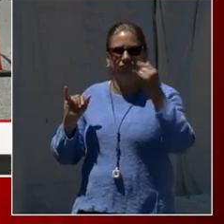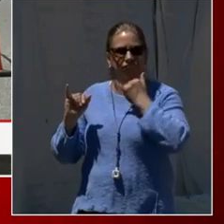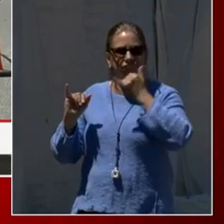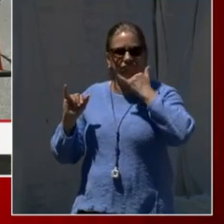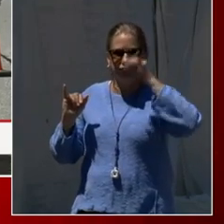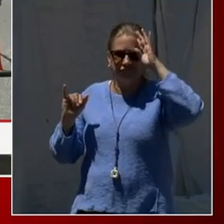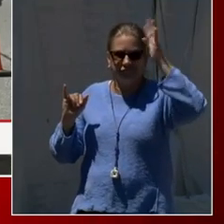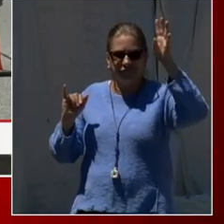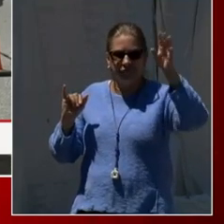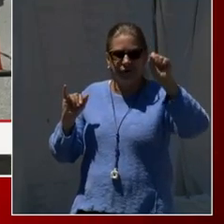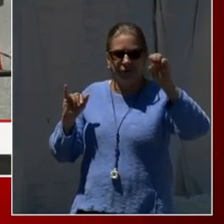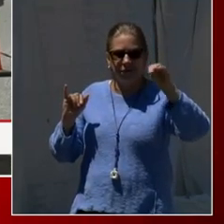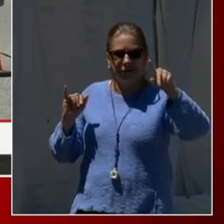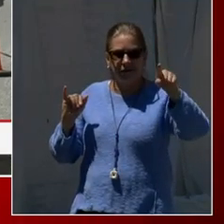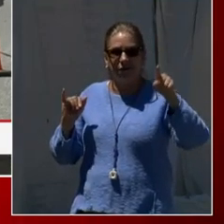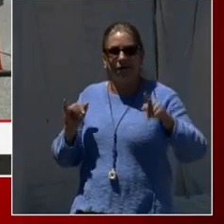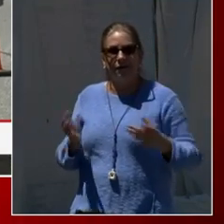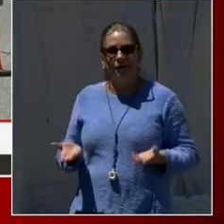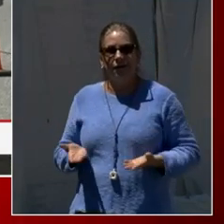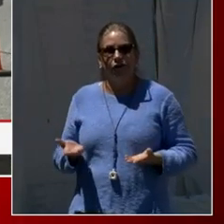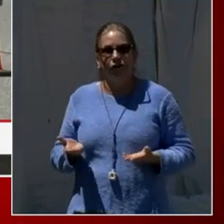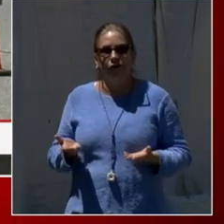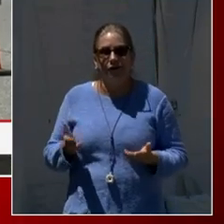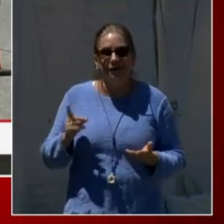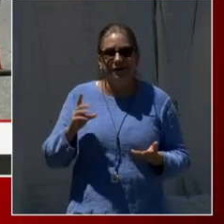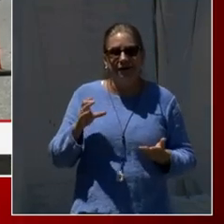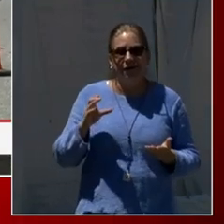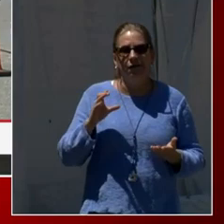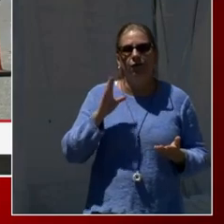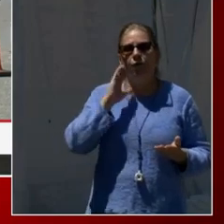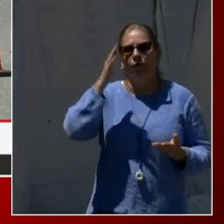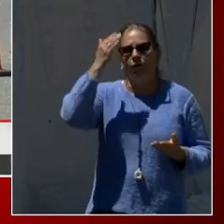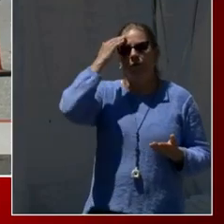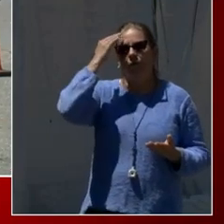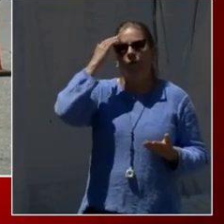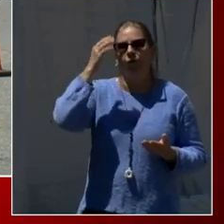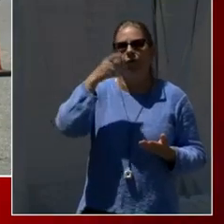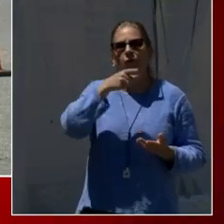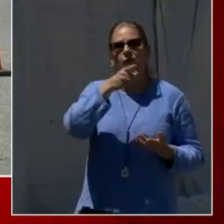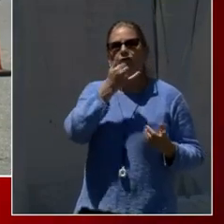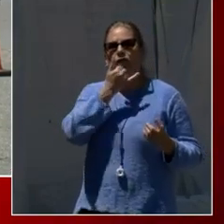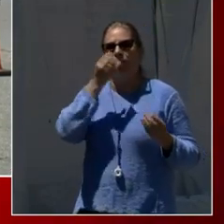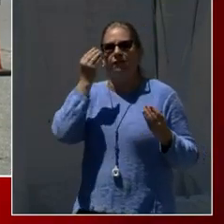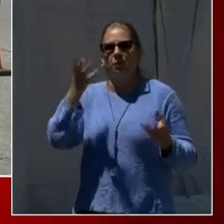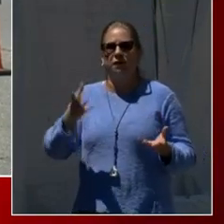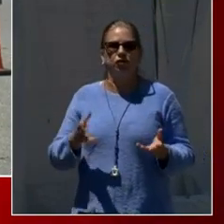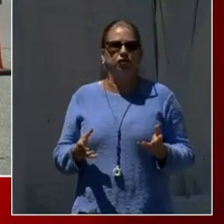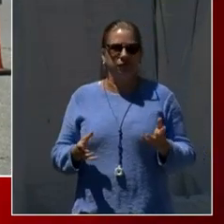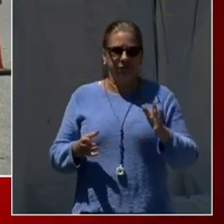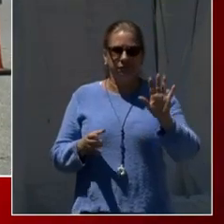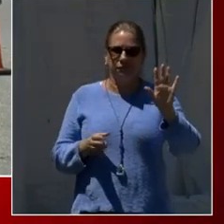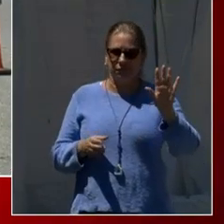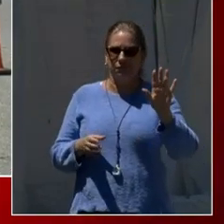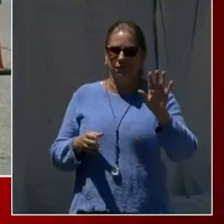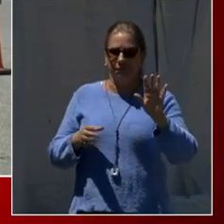down here down the road, but also in the field, have that information. So we are monitoring those